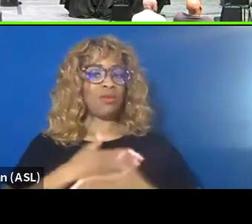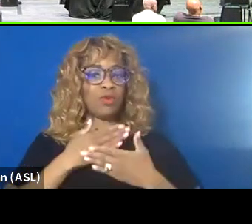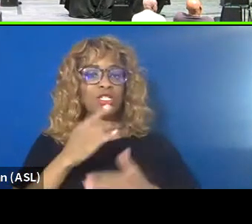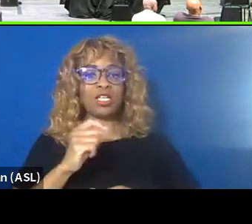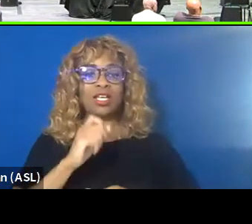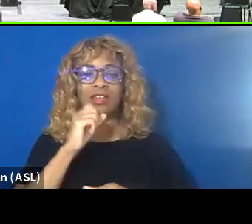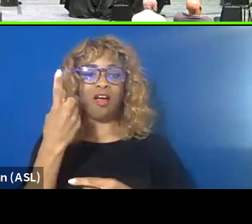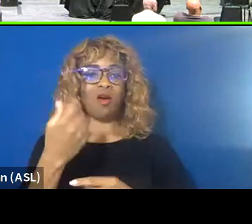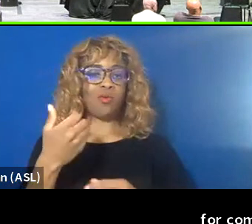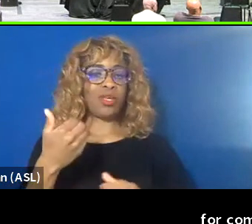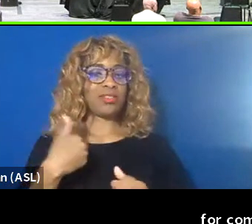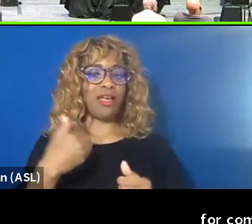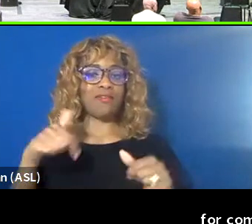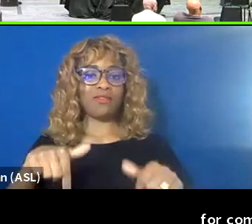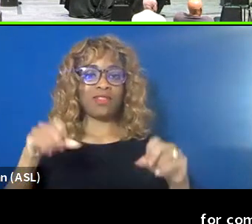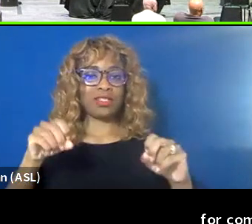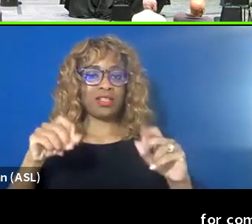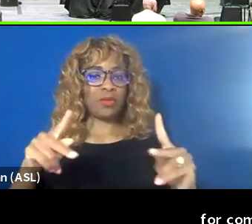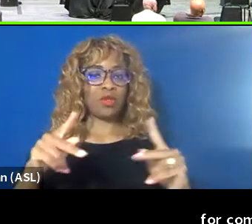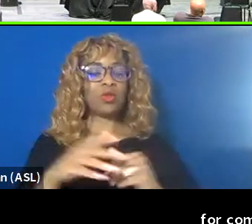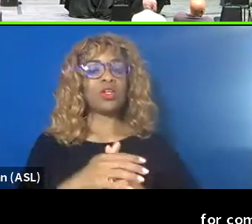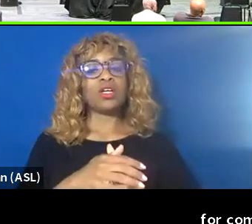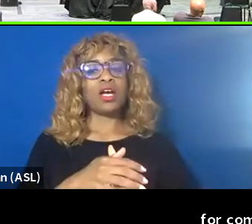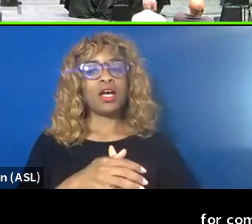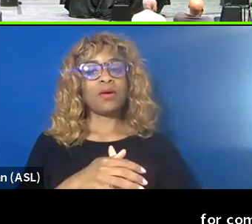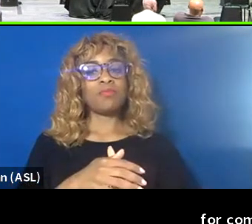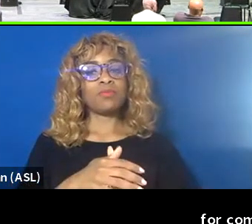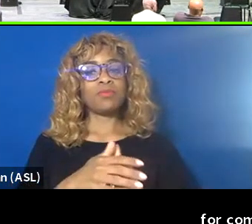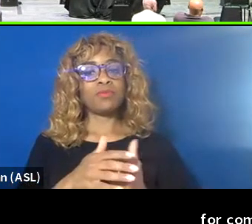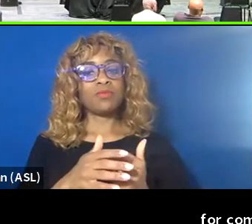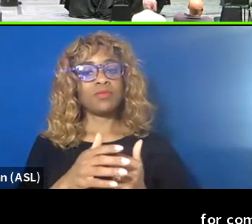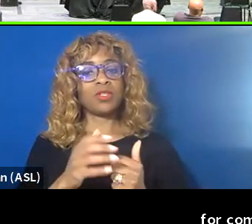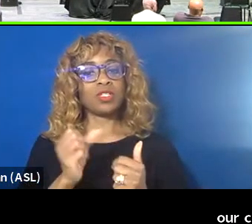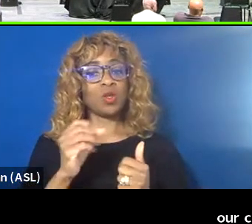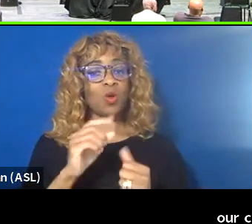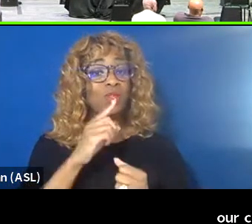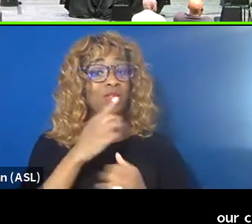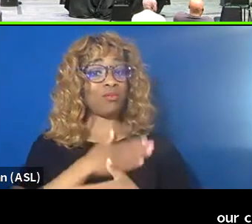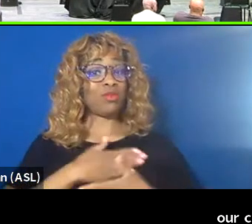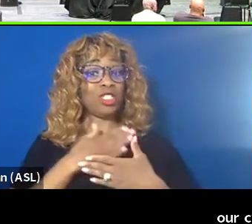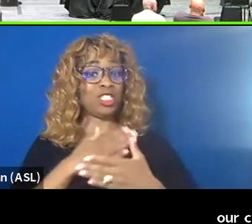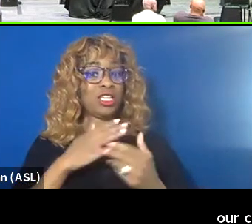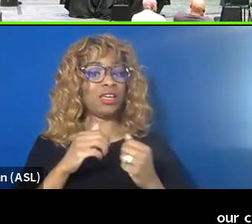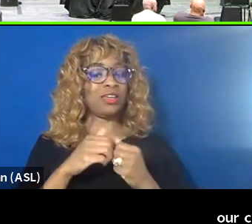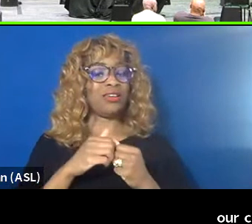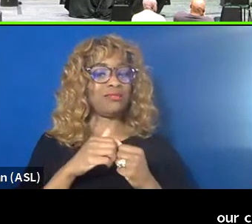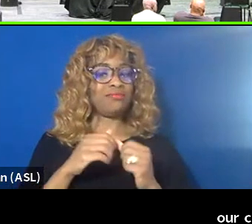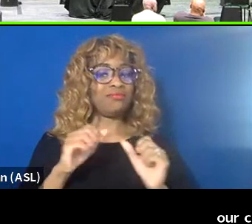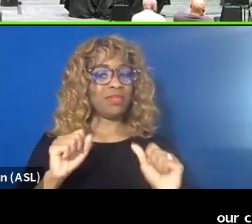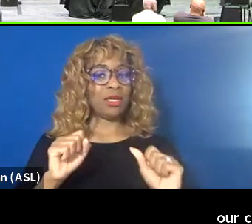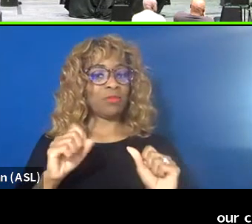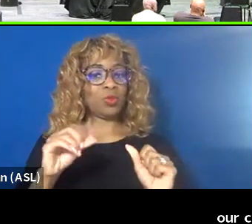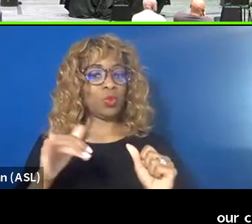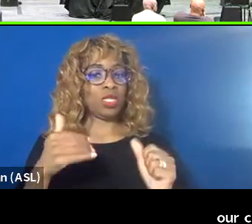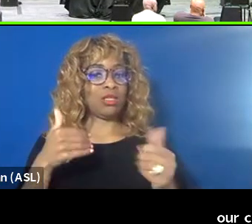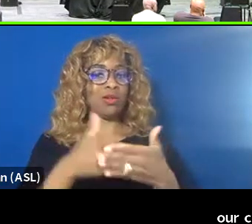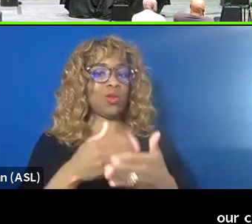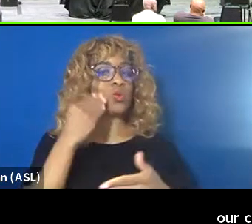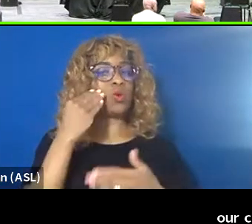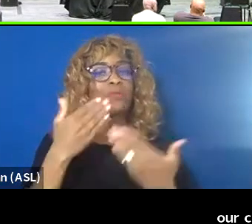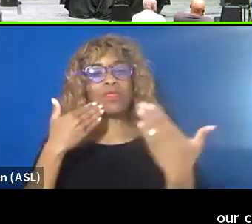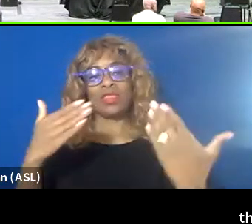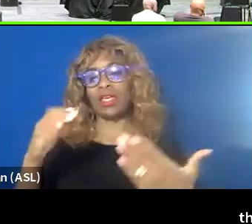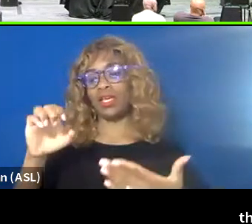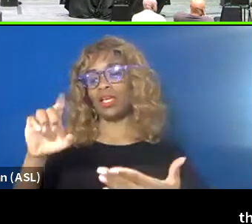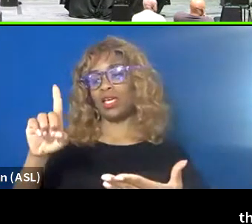get these opportunities to be civically engaged. So we appreciate the opportunity to do this so close to home. I want to thank Edward